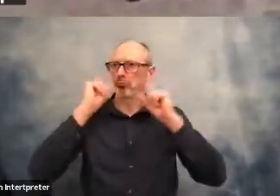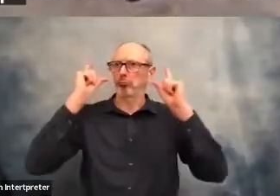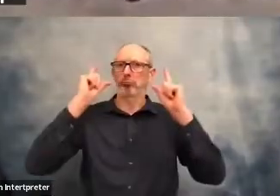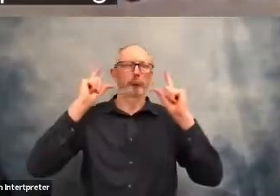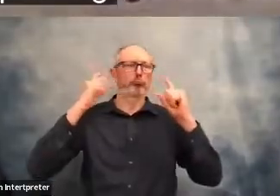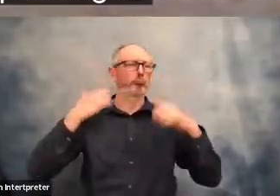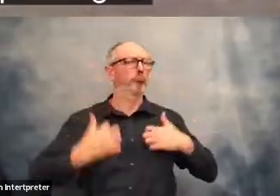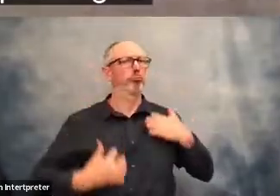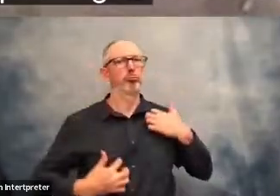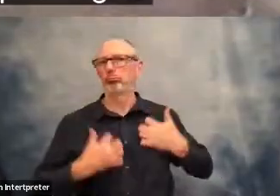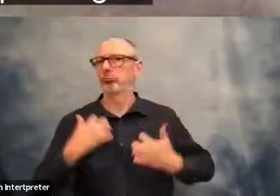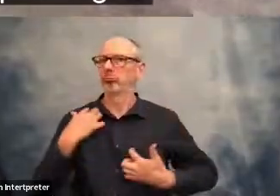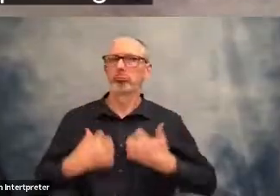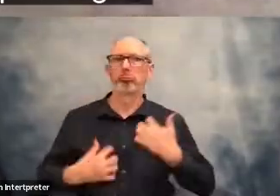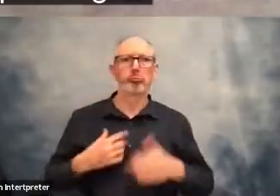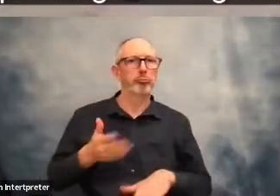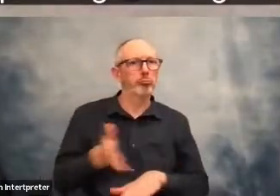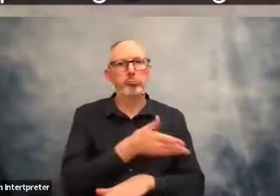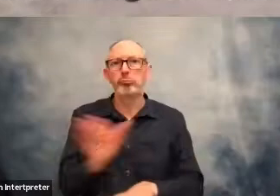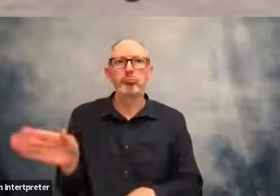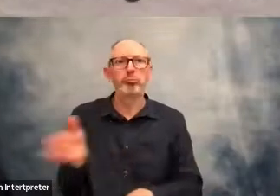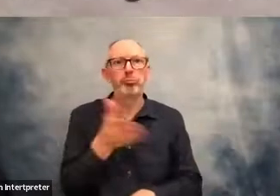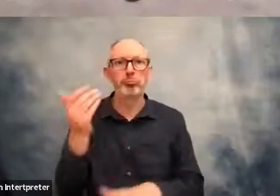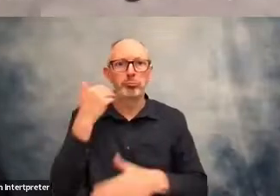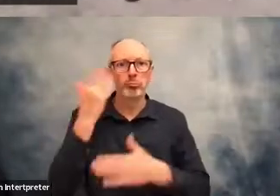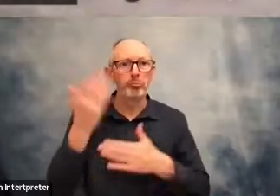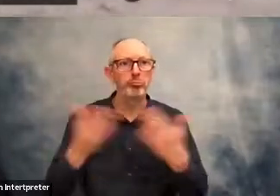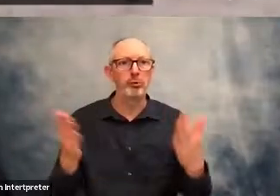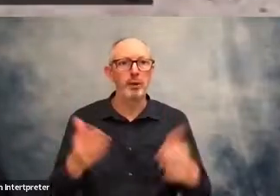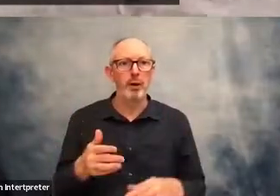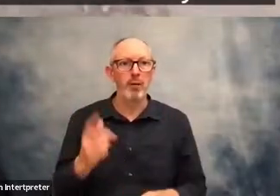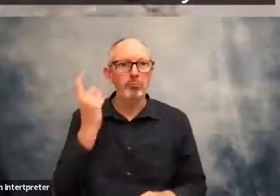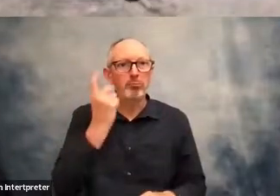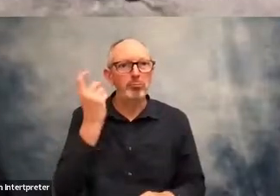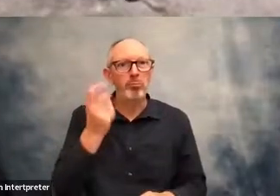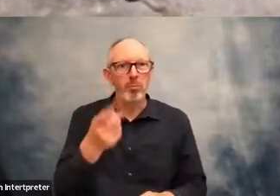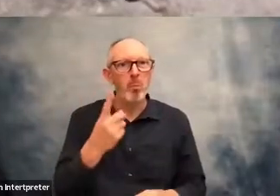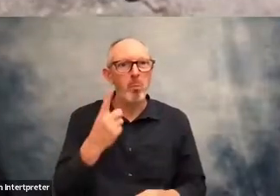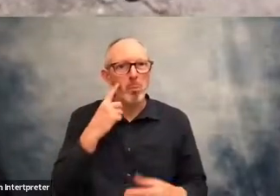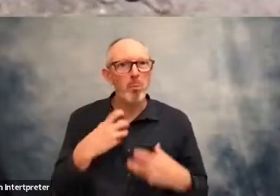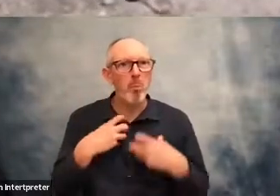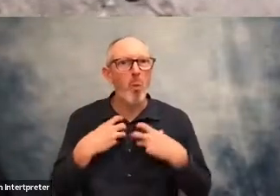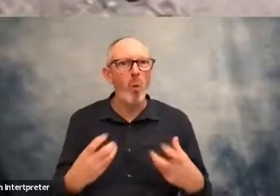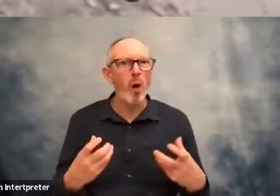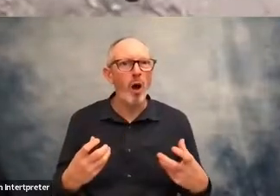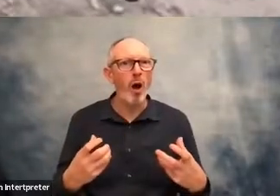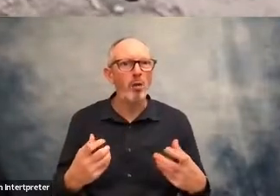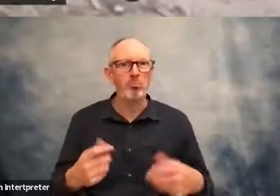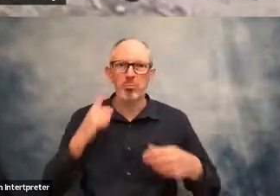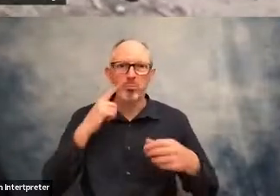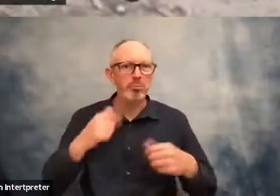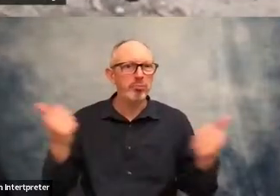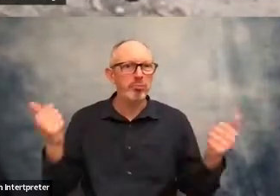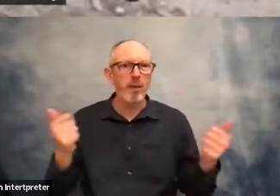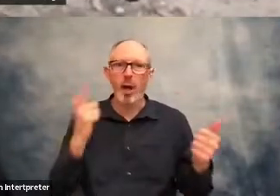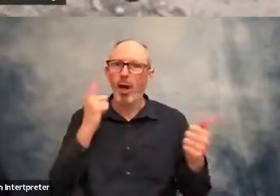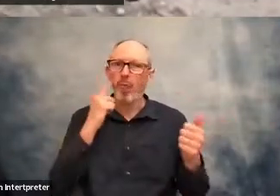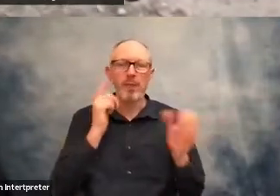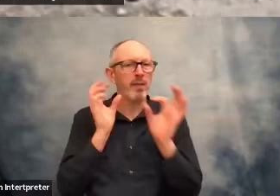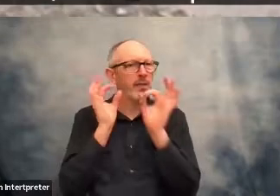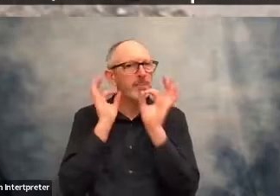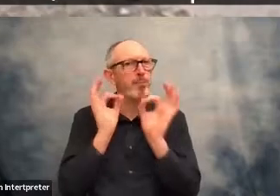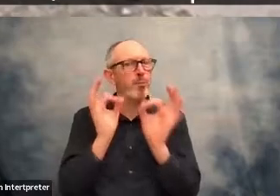stop riding it. Imagine being able to do more than if you're able-bodied. That's augmentation,